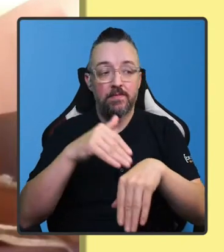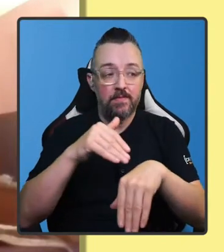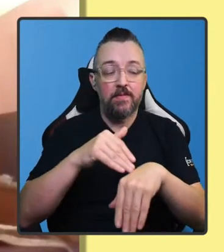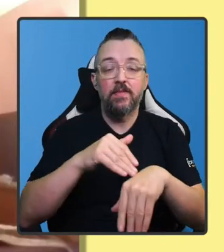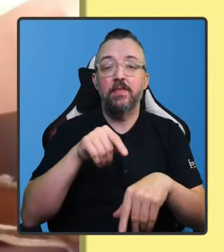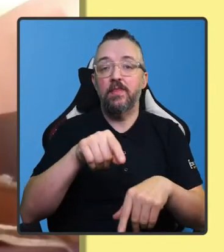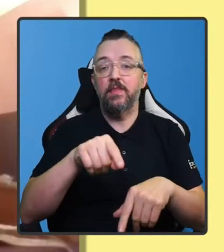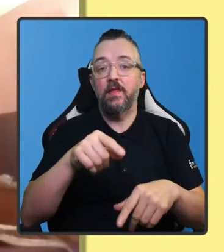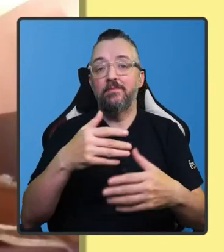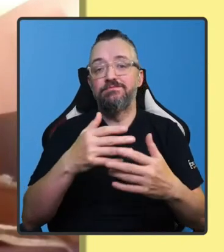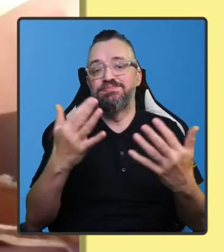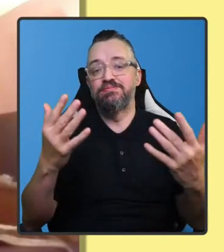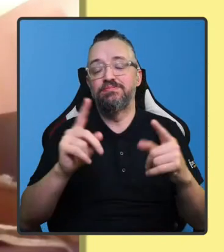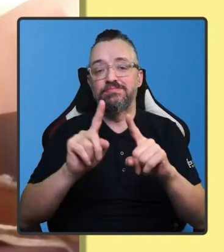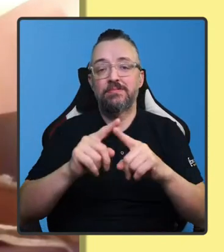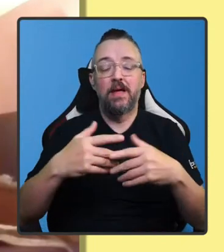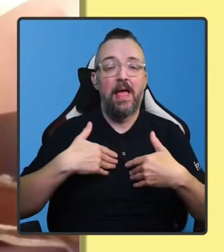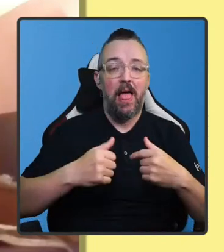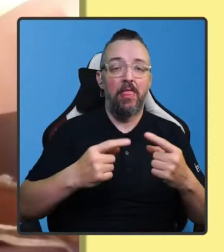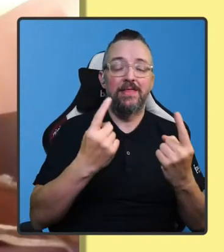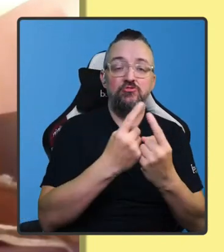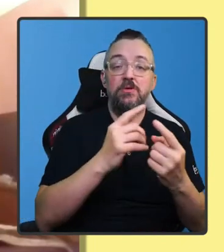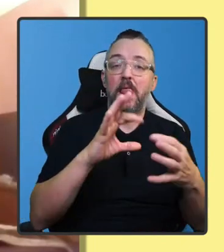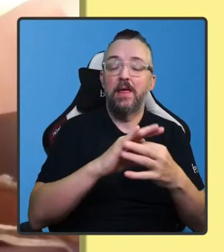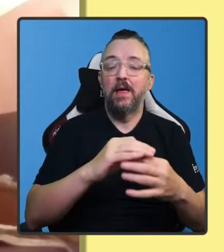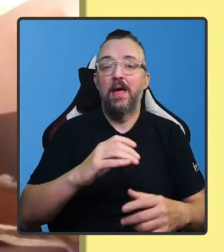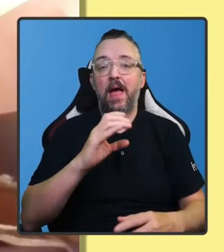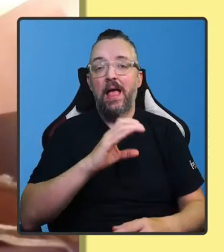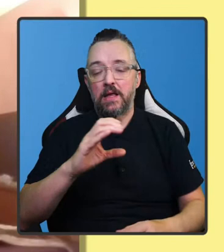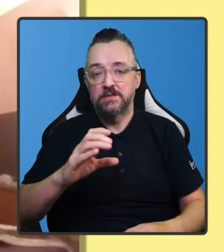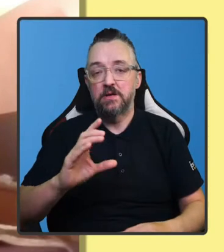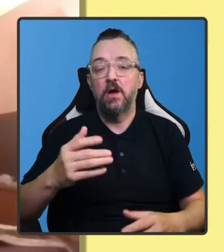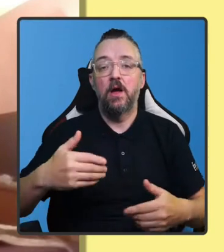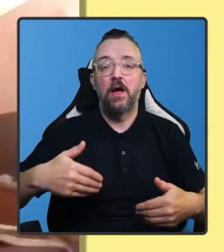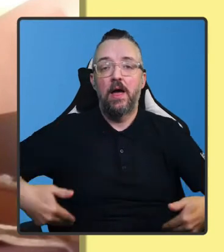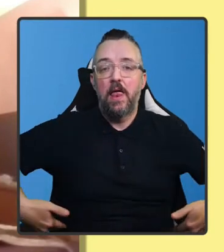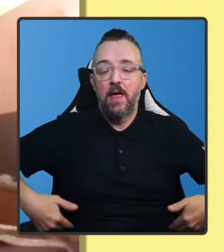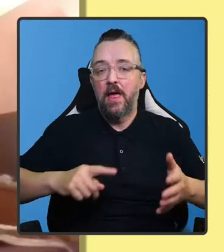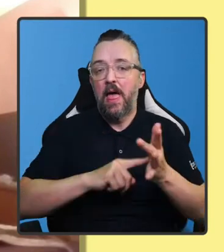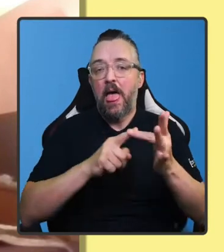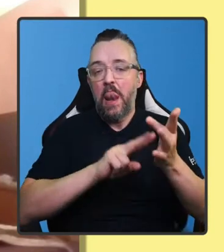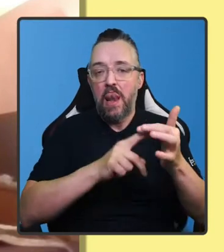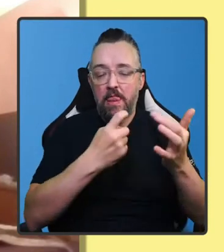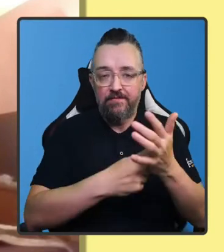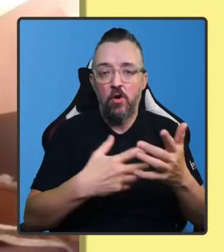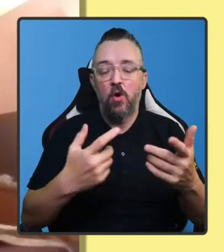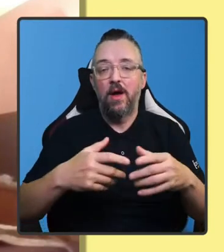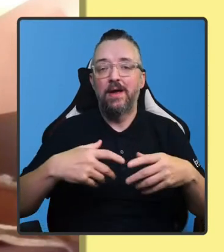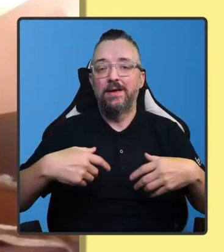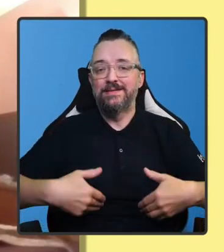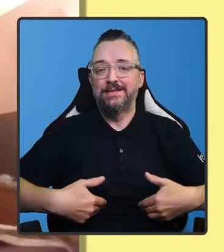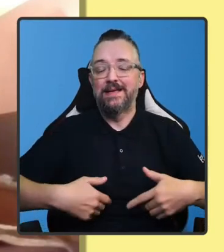health issues such as cancer, liver and kidney damage. The World Health Organization's Cancer Agency,